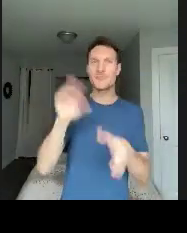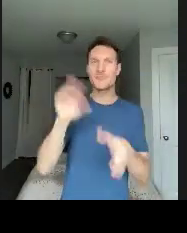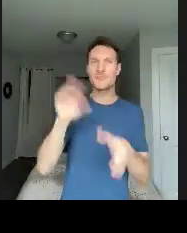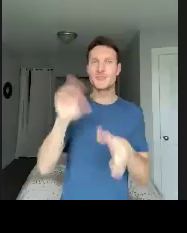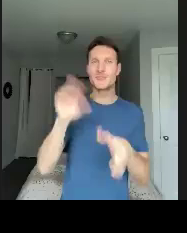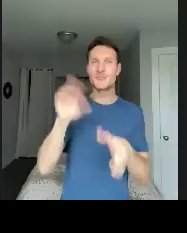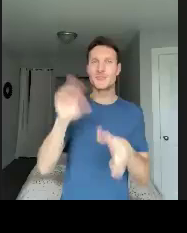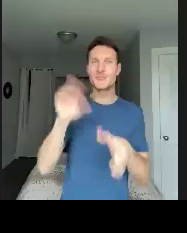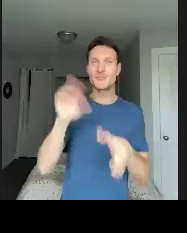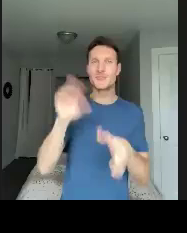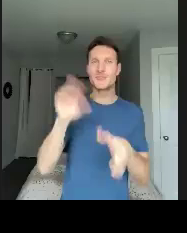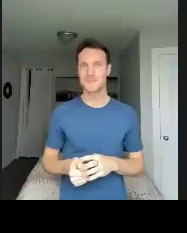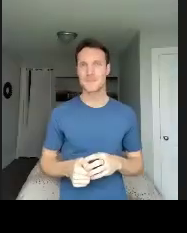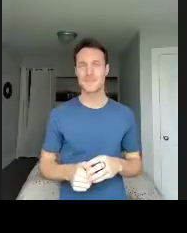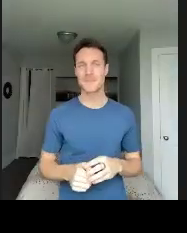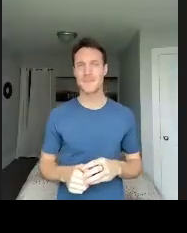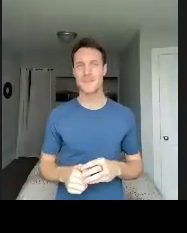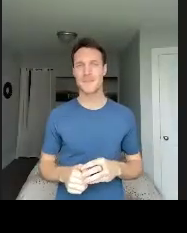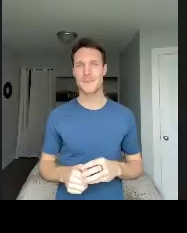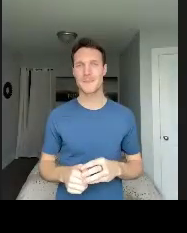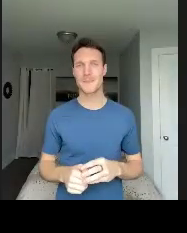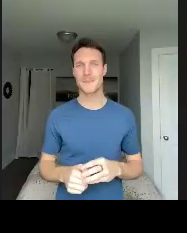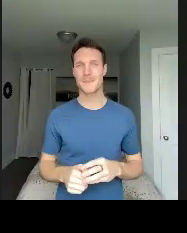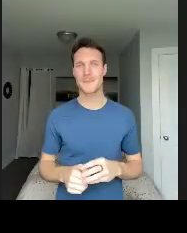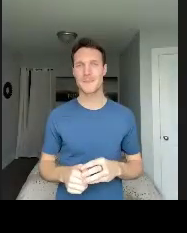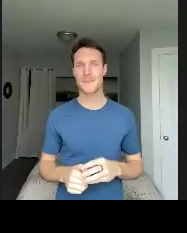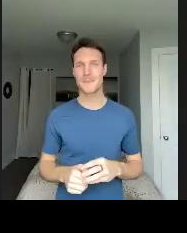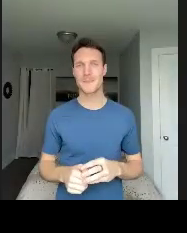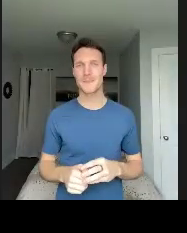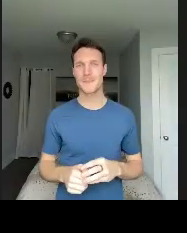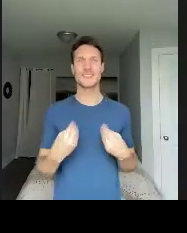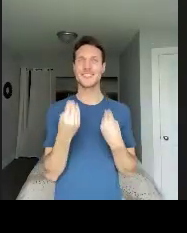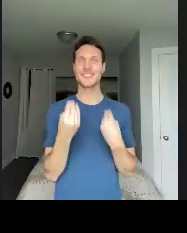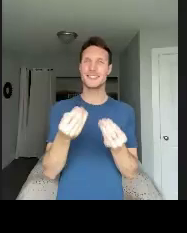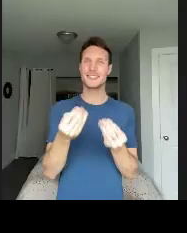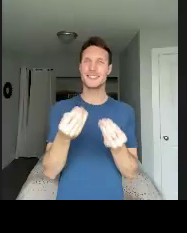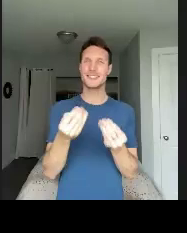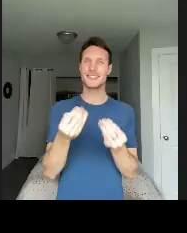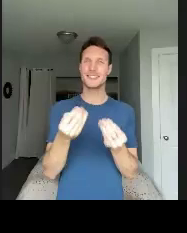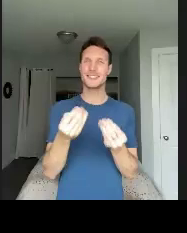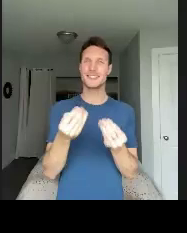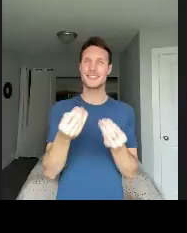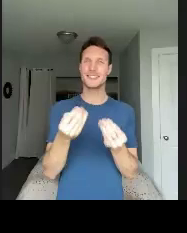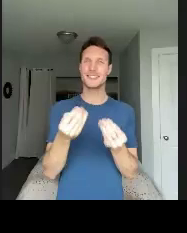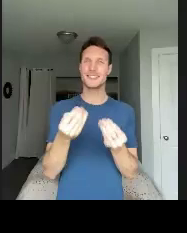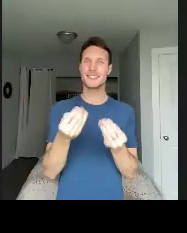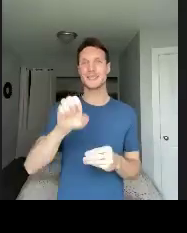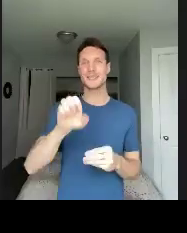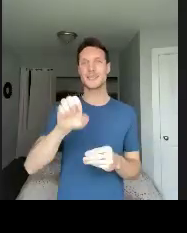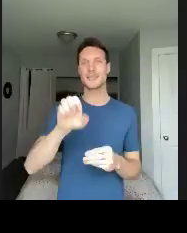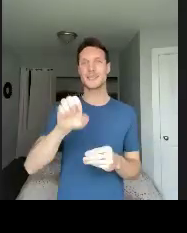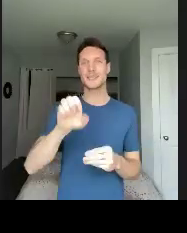are currently hearing updates from KDAD's staff about things changing in their